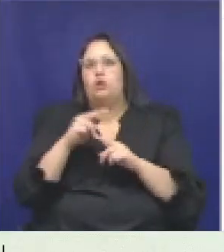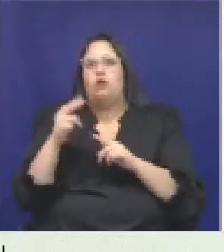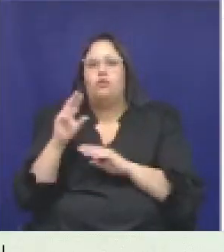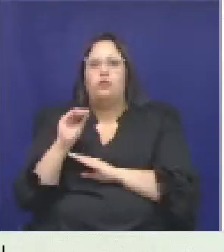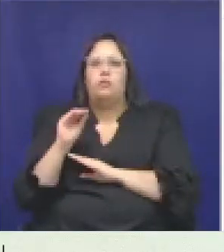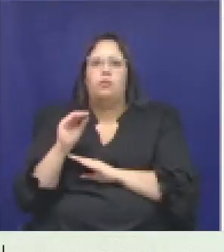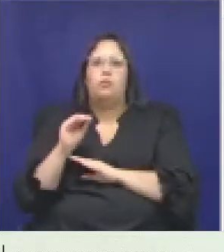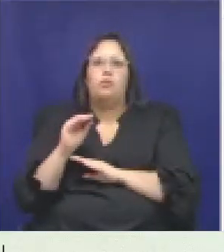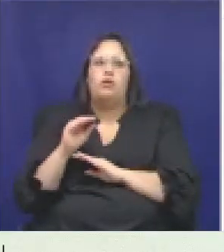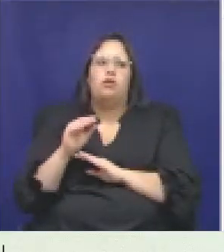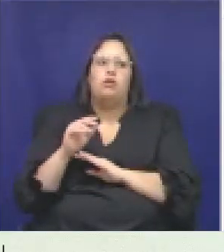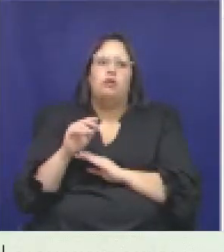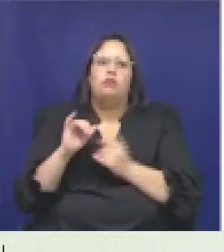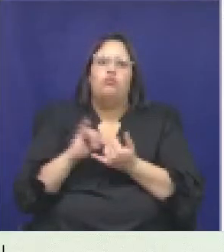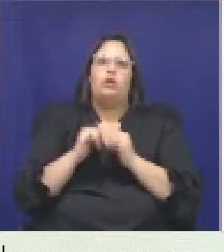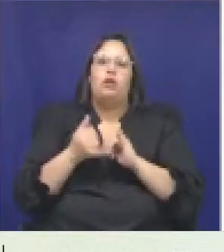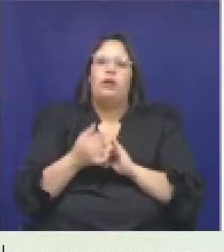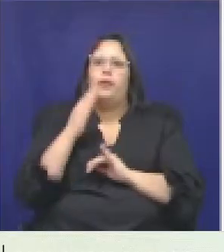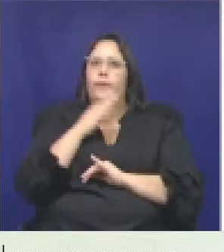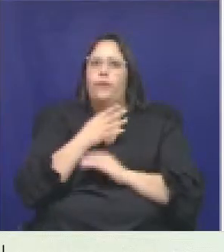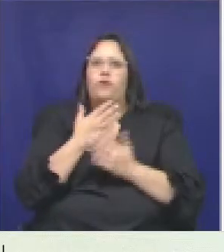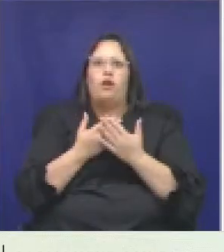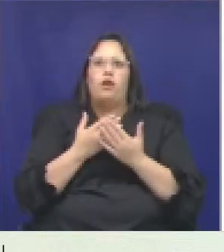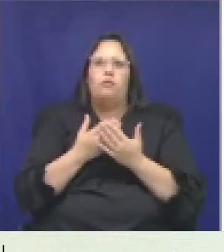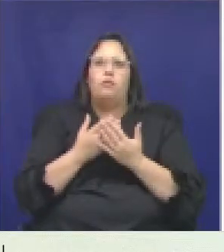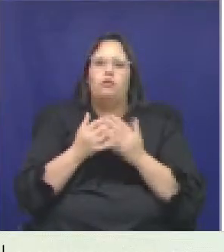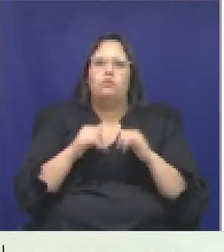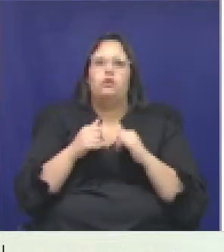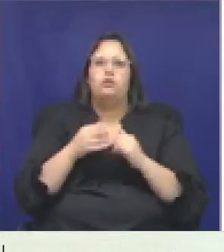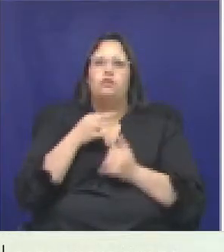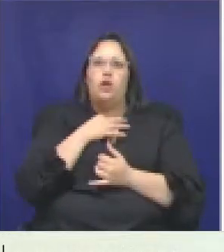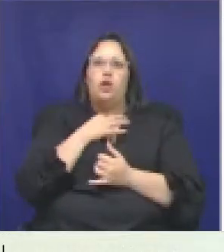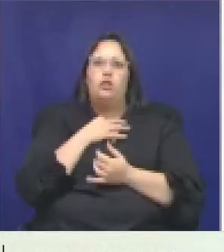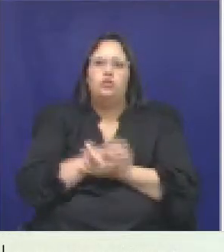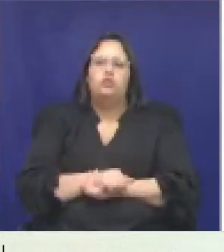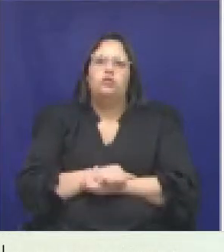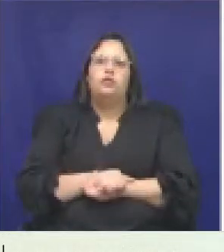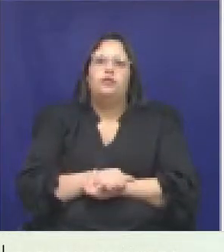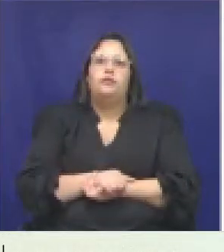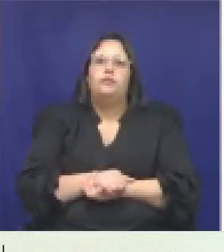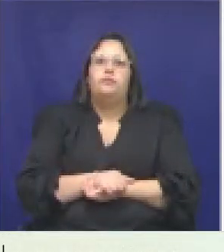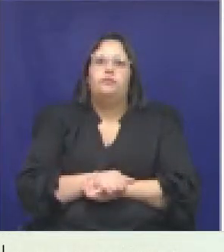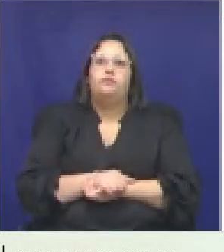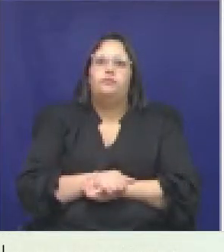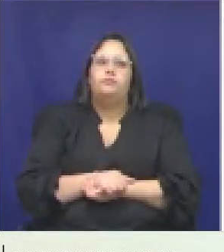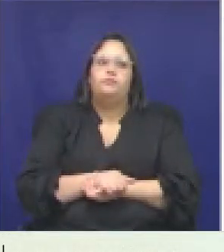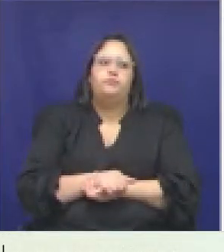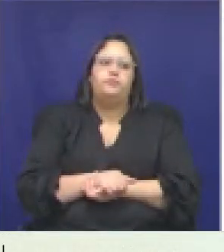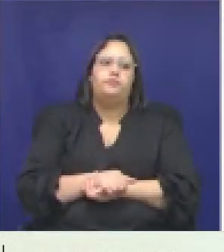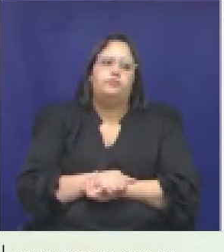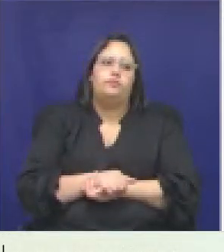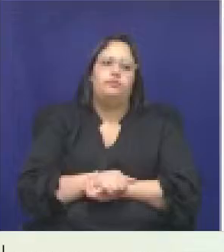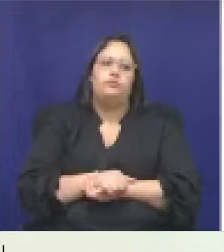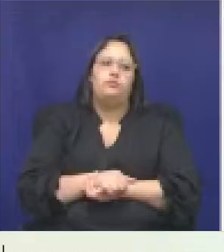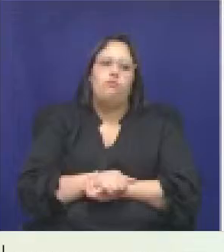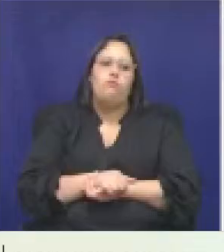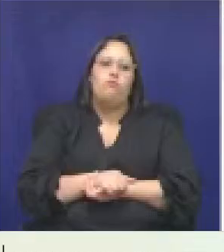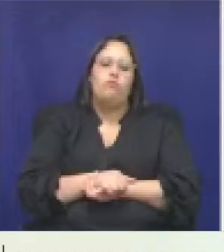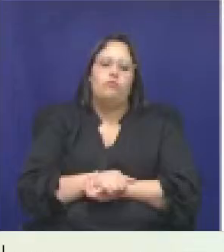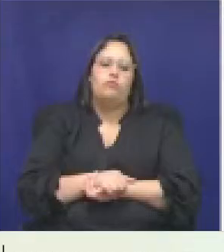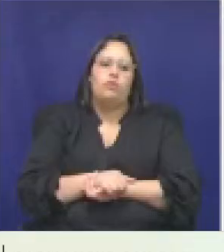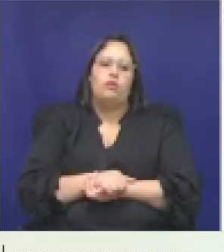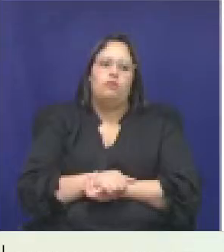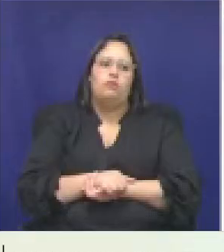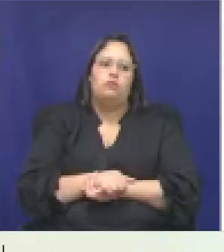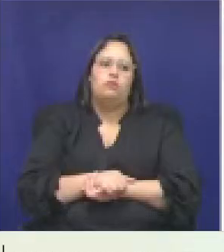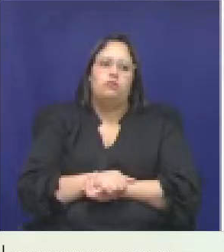olugwenxa, ayeke inkquba buchopho i-Statistician General iqhube nomsebenzi wayo oncomekayo onegalelo elikhulu ekuphuculeni ubomi